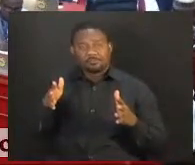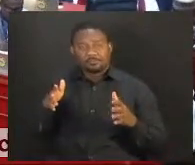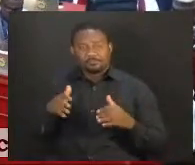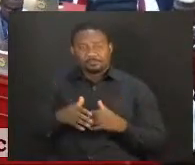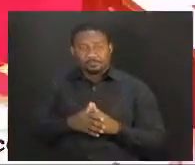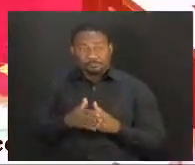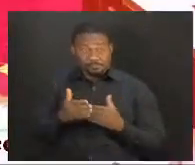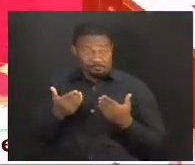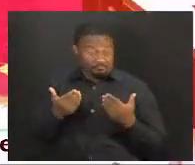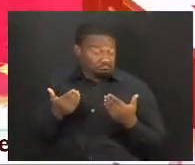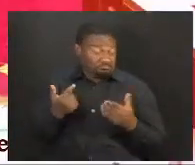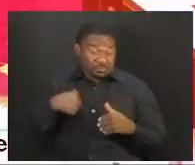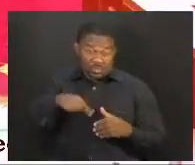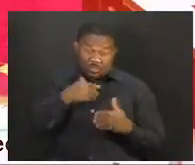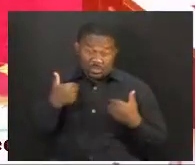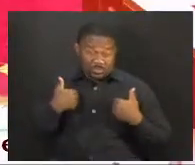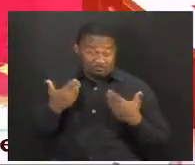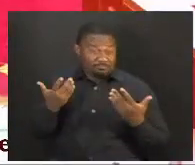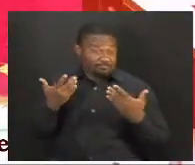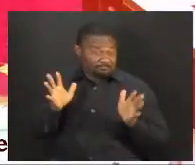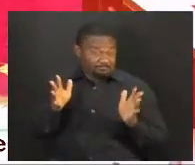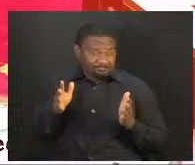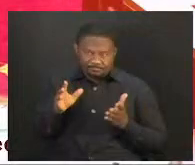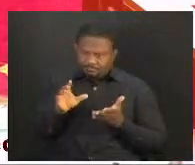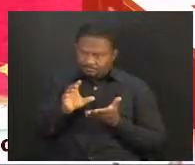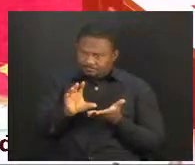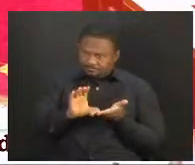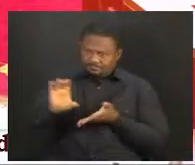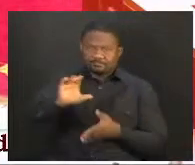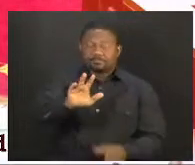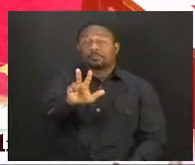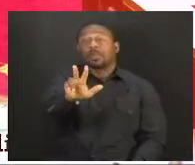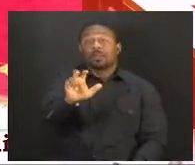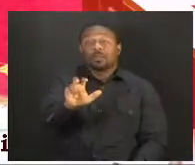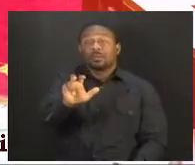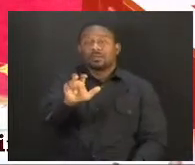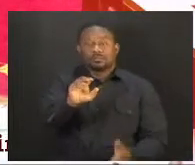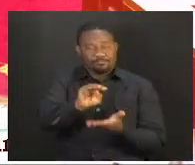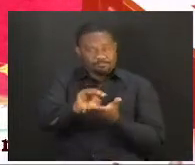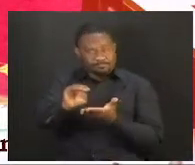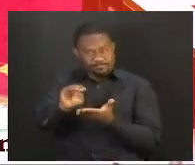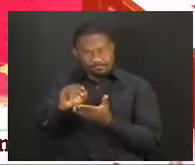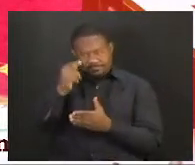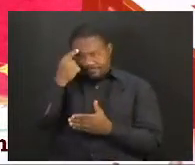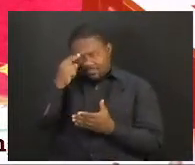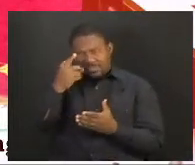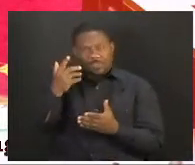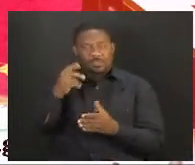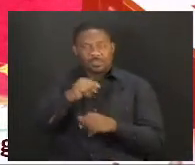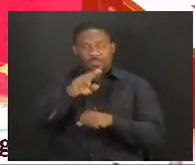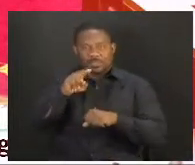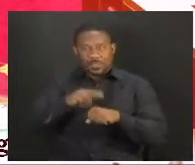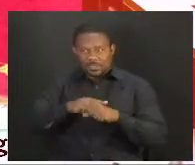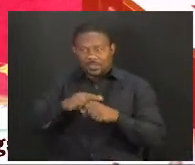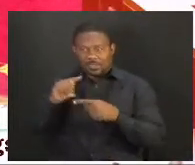also allocated 300 million Ghana cedis to the National Apprenticeship